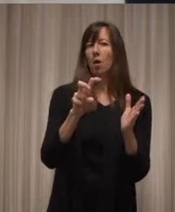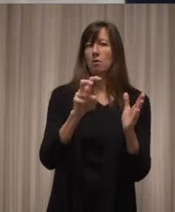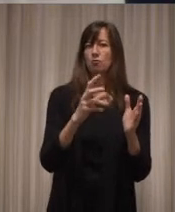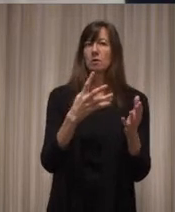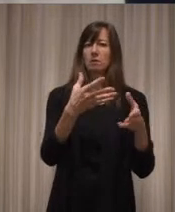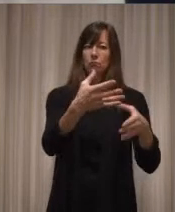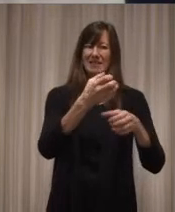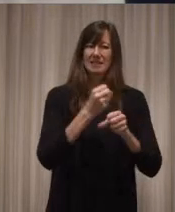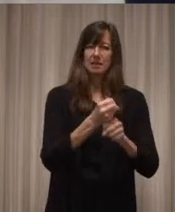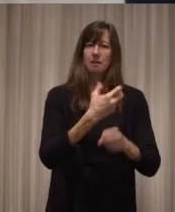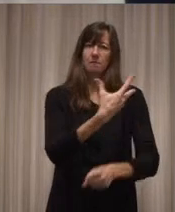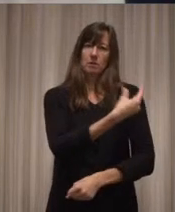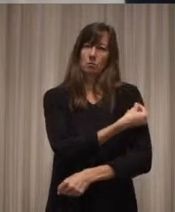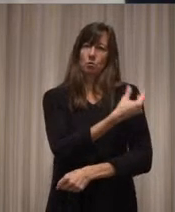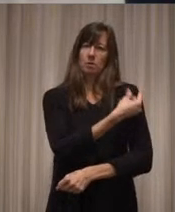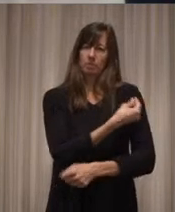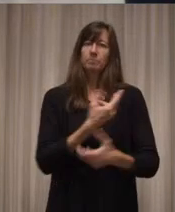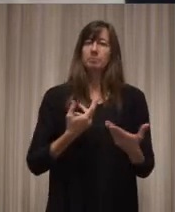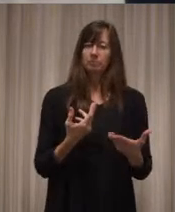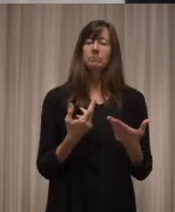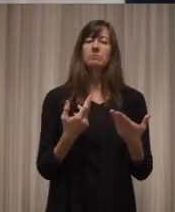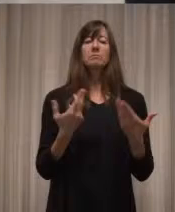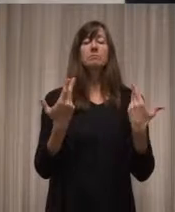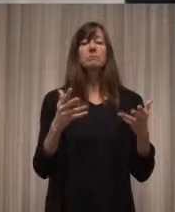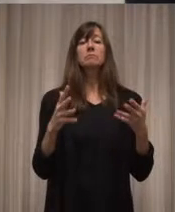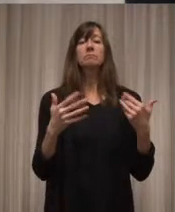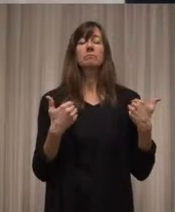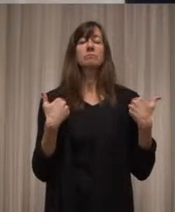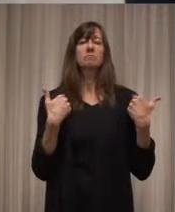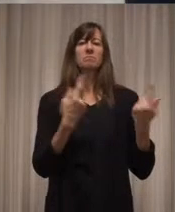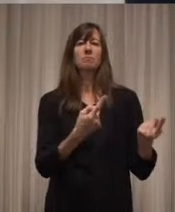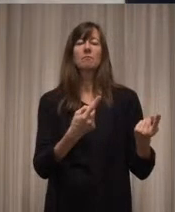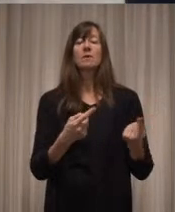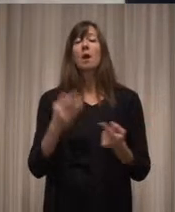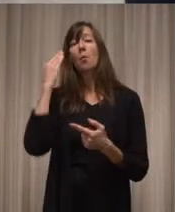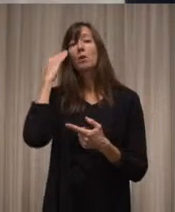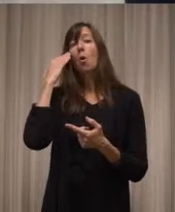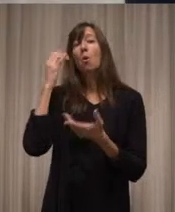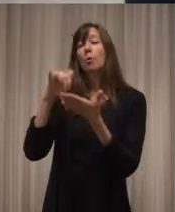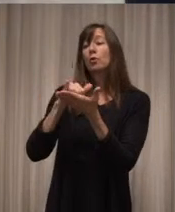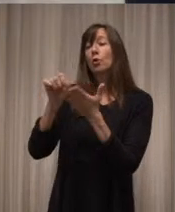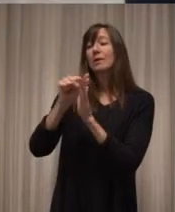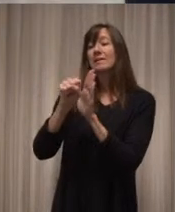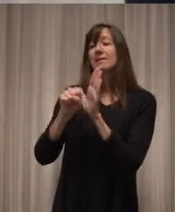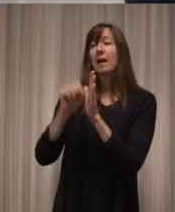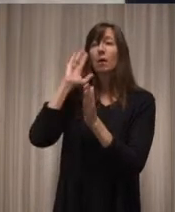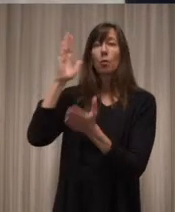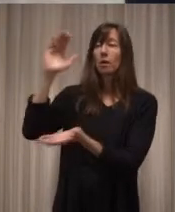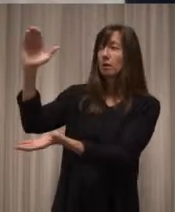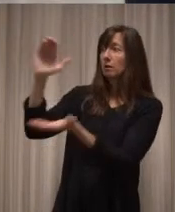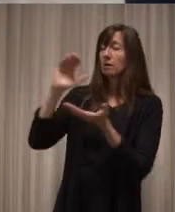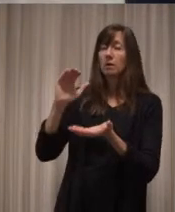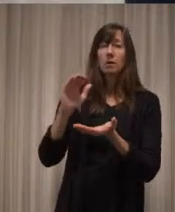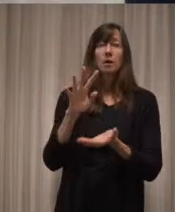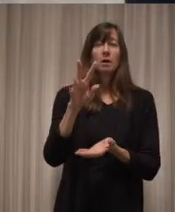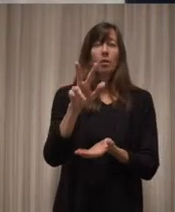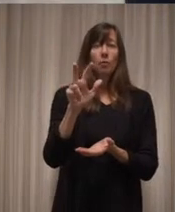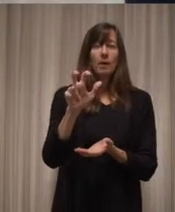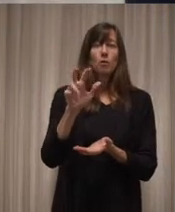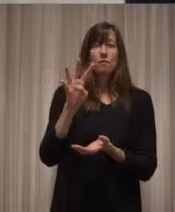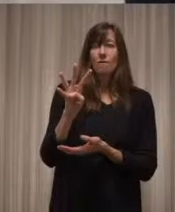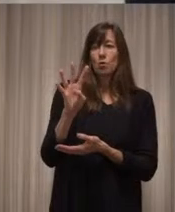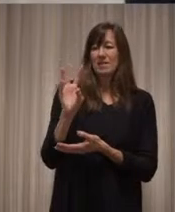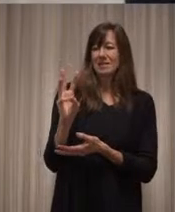know now that by the end of the month, New York State will receive another 346,000